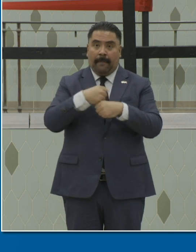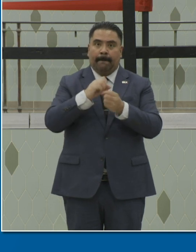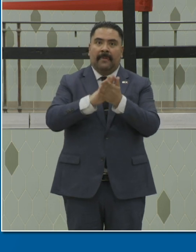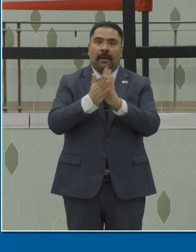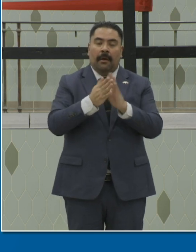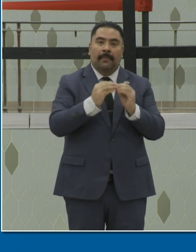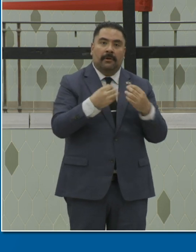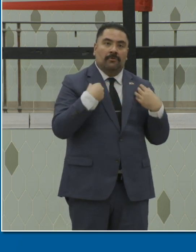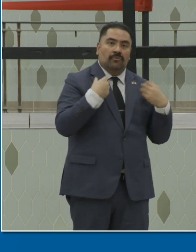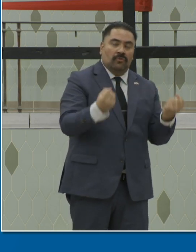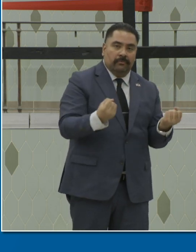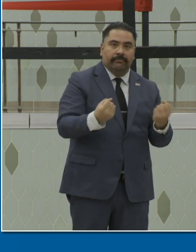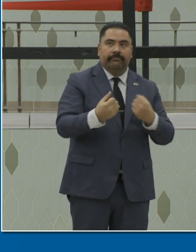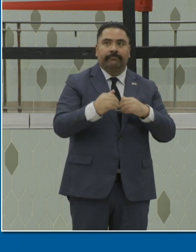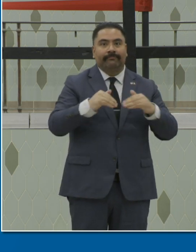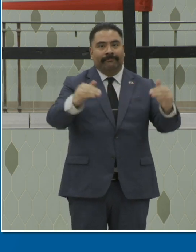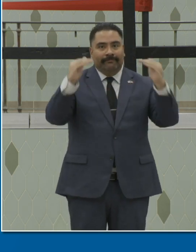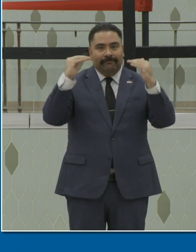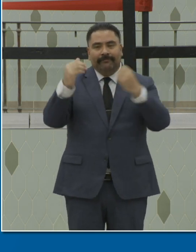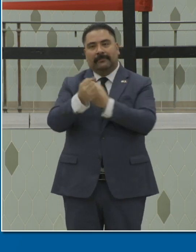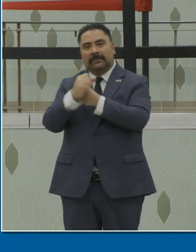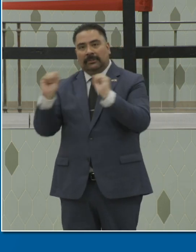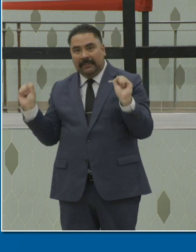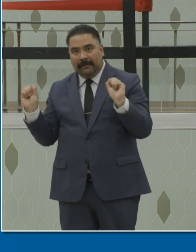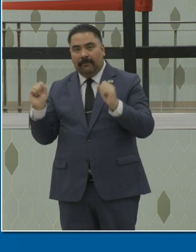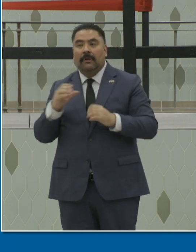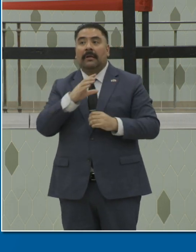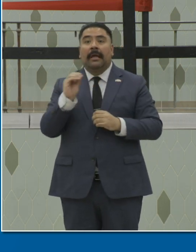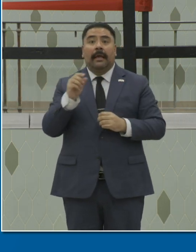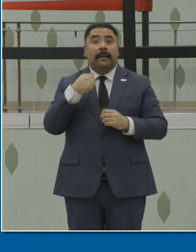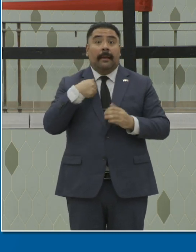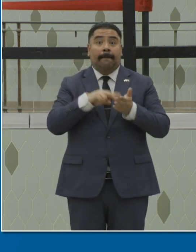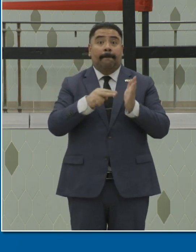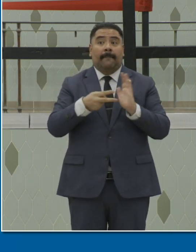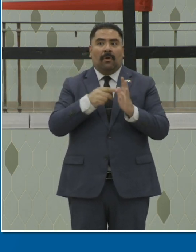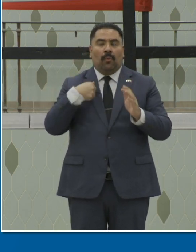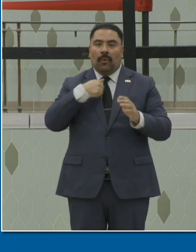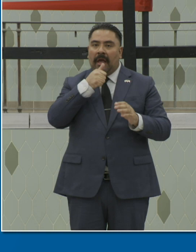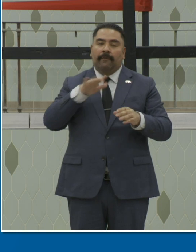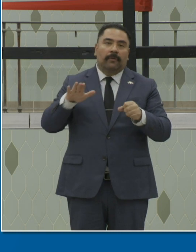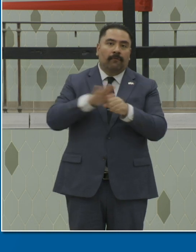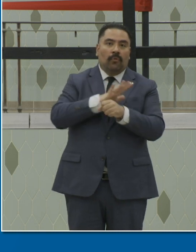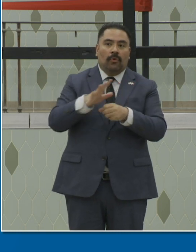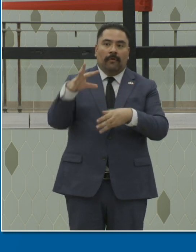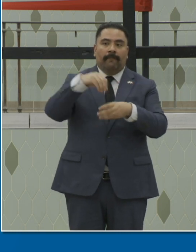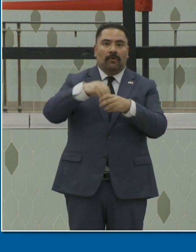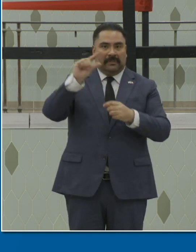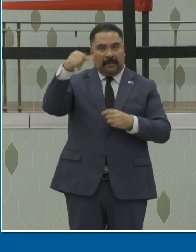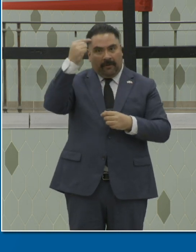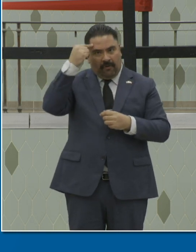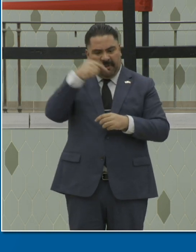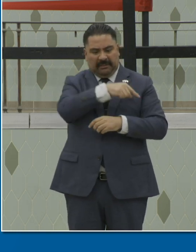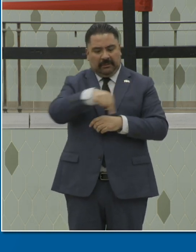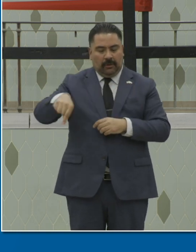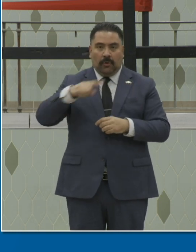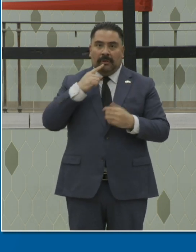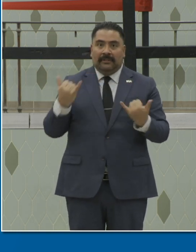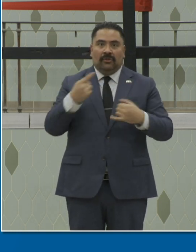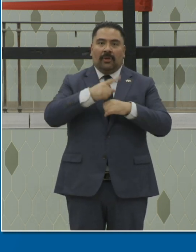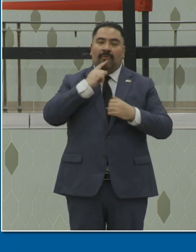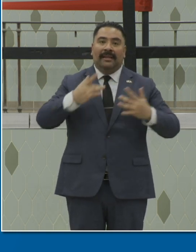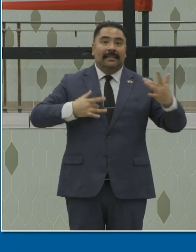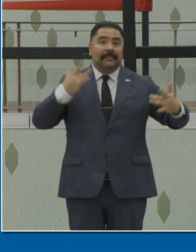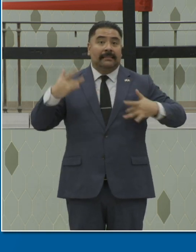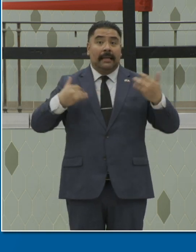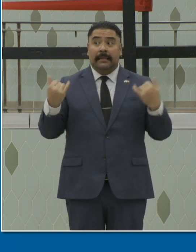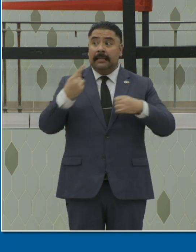CHO will lead what I've constantly spoken of, and that is the full force of government. This is truly an exciting day for the